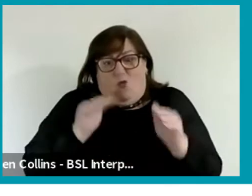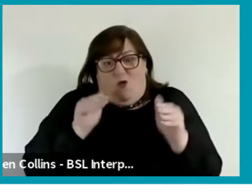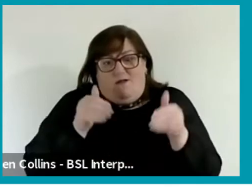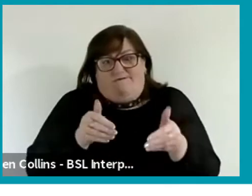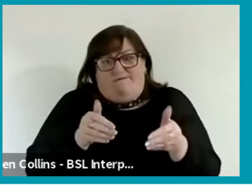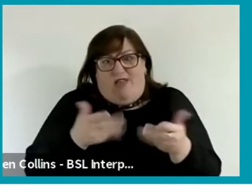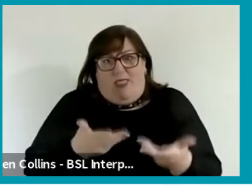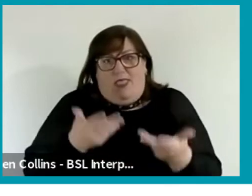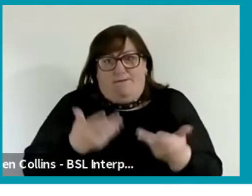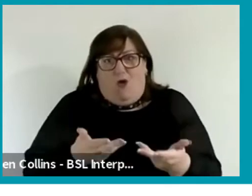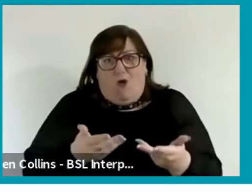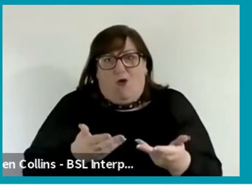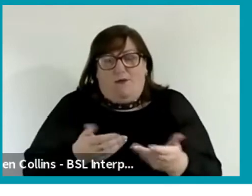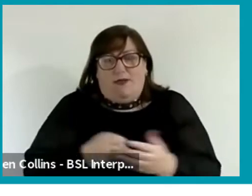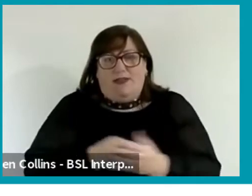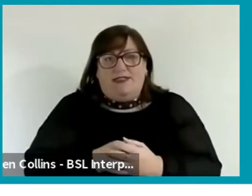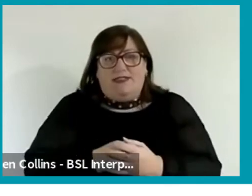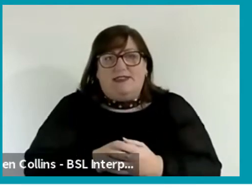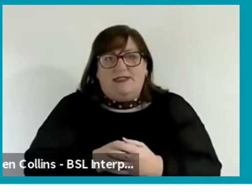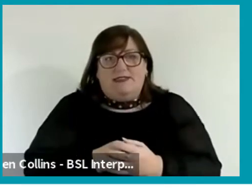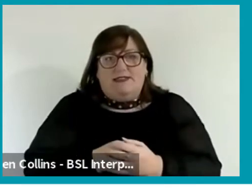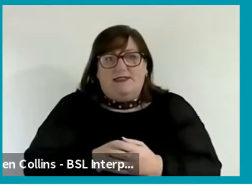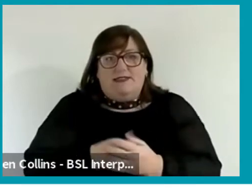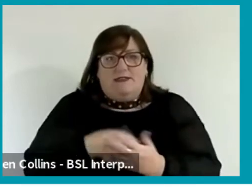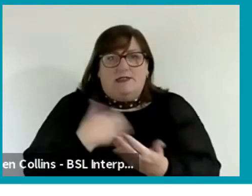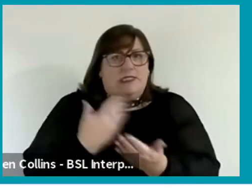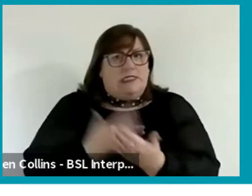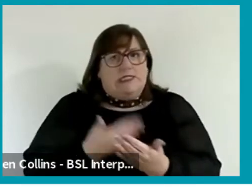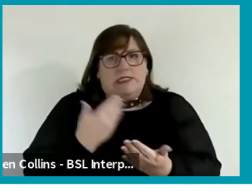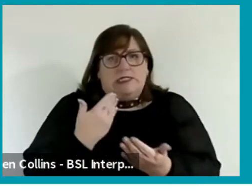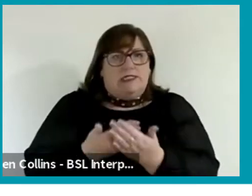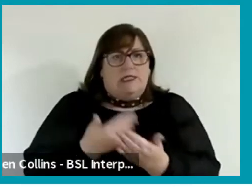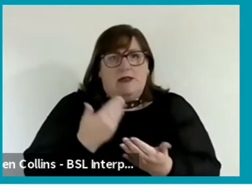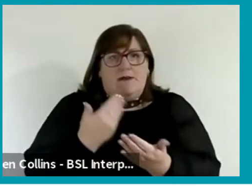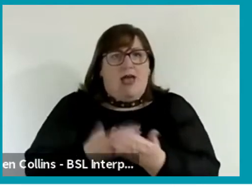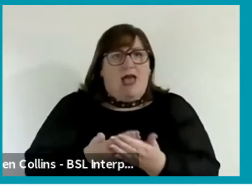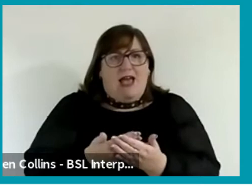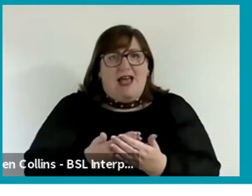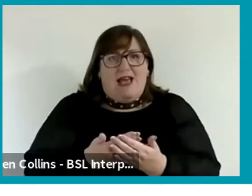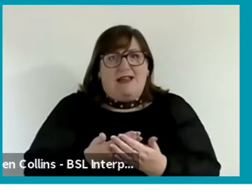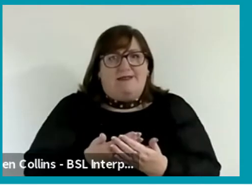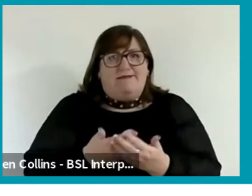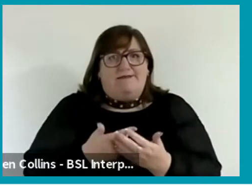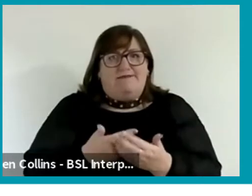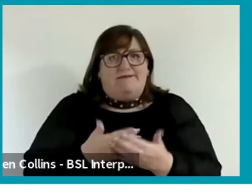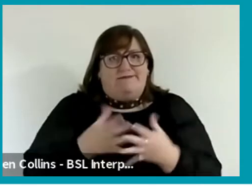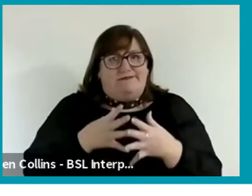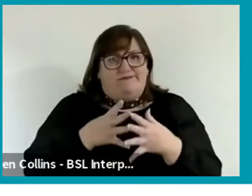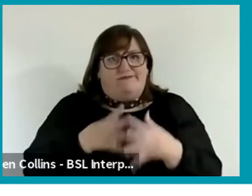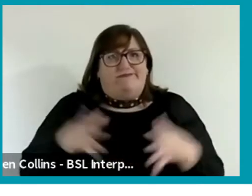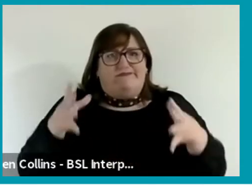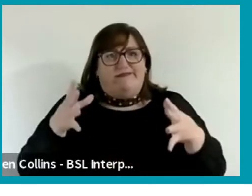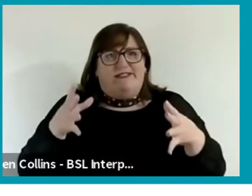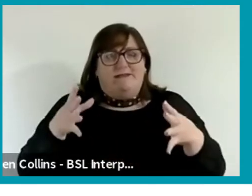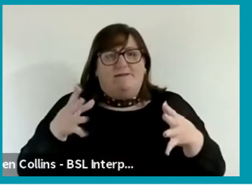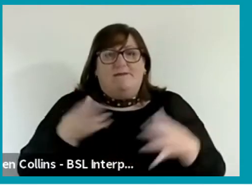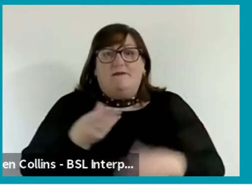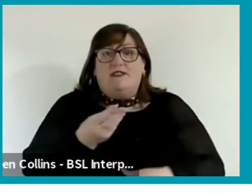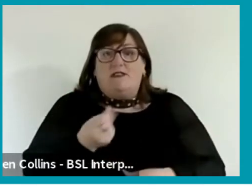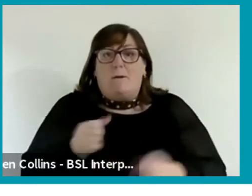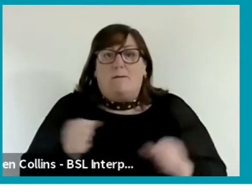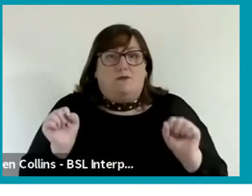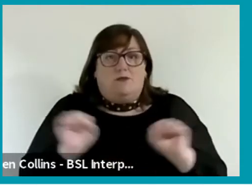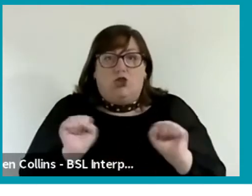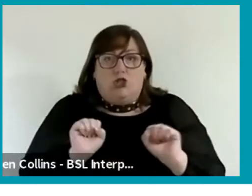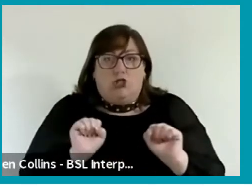moment due to demand, due to campaign preparations. So a few of them are not on the website yet, but I'm happy to